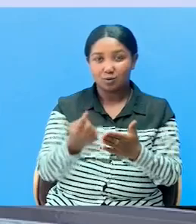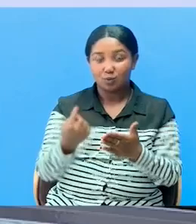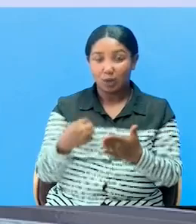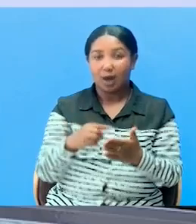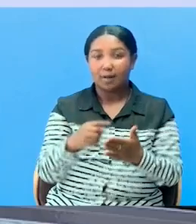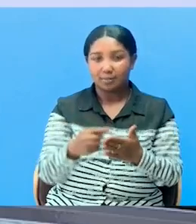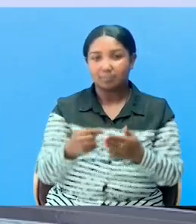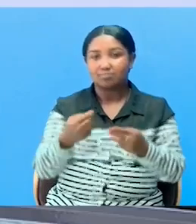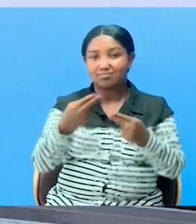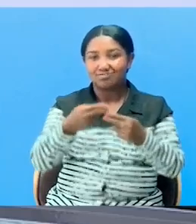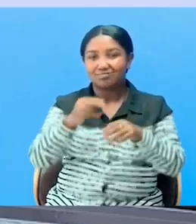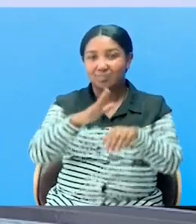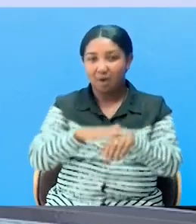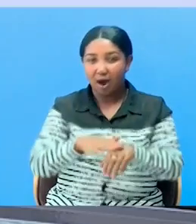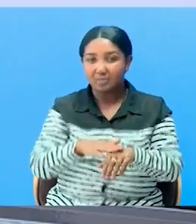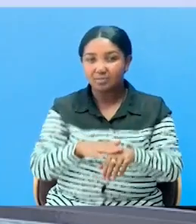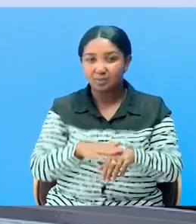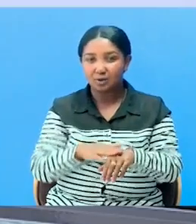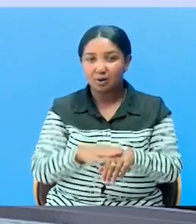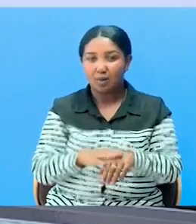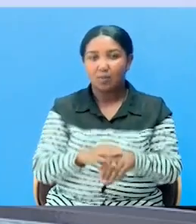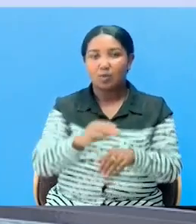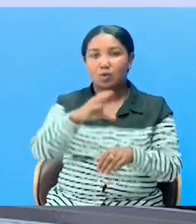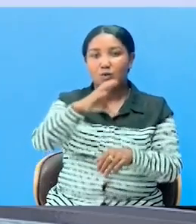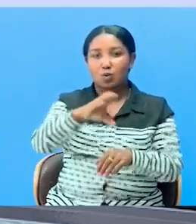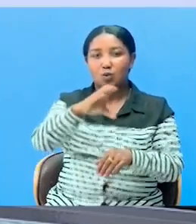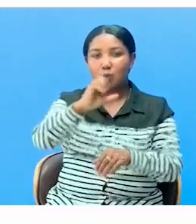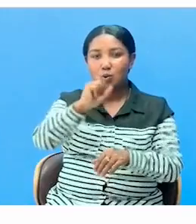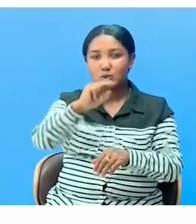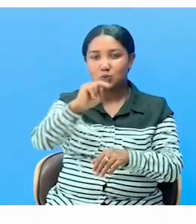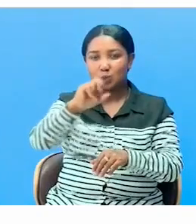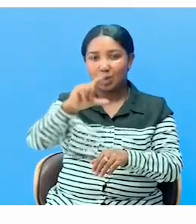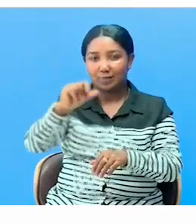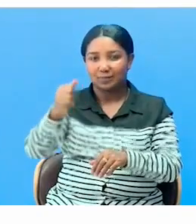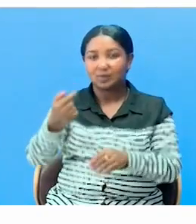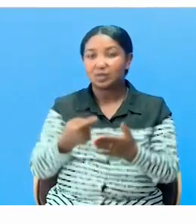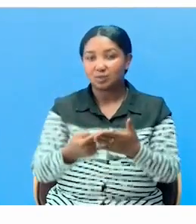pronounce these words as consonants. So we can